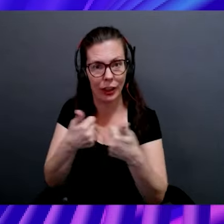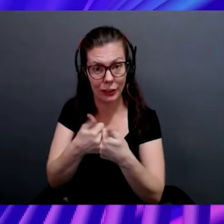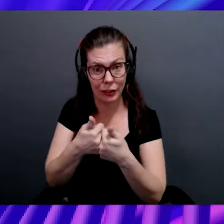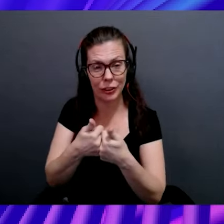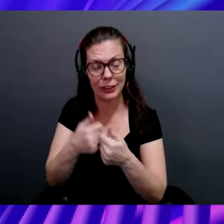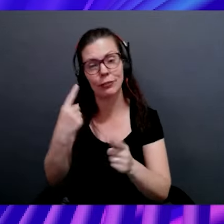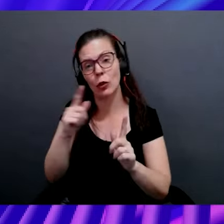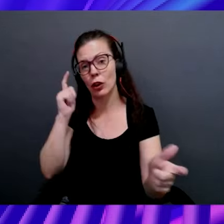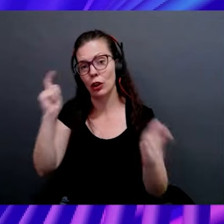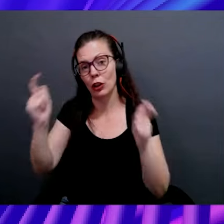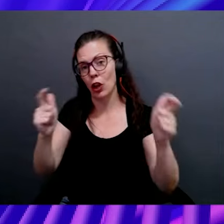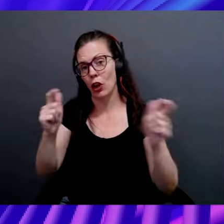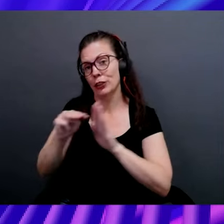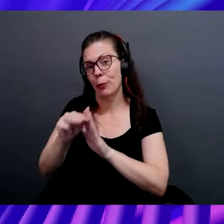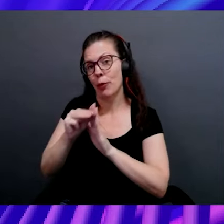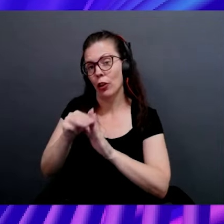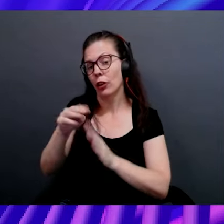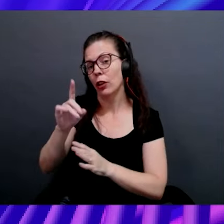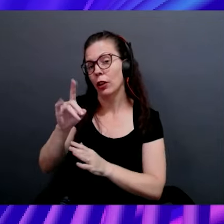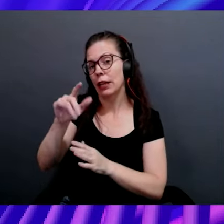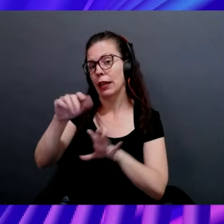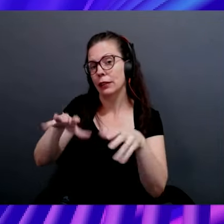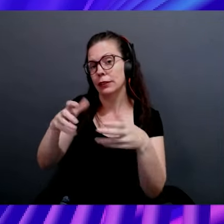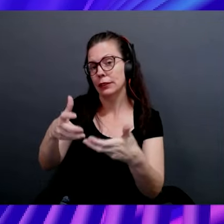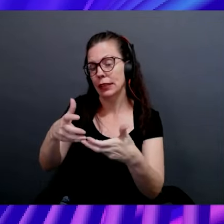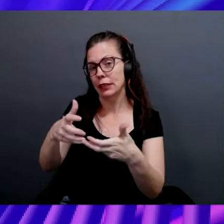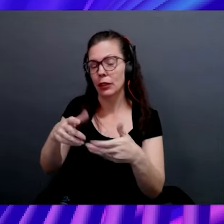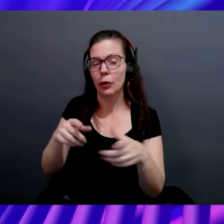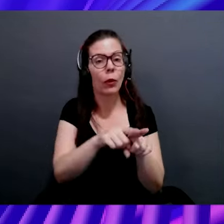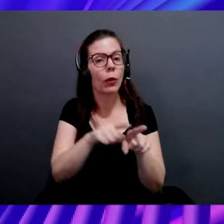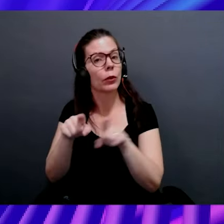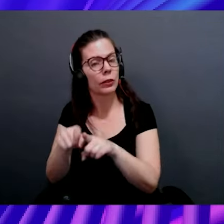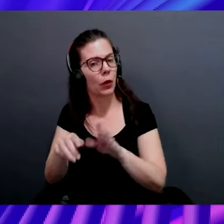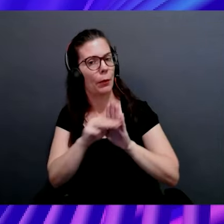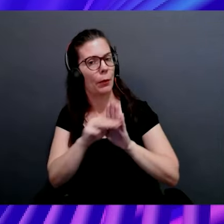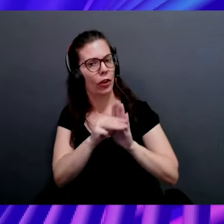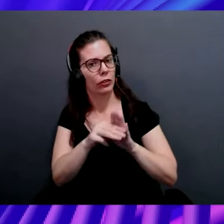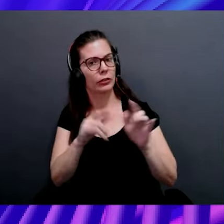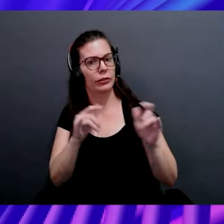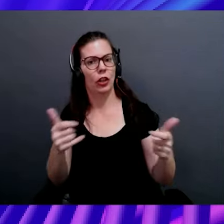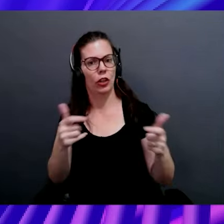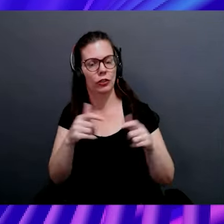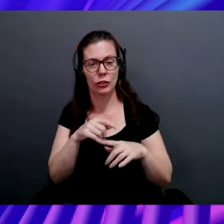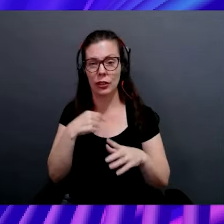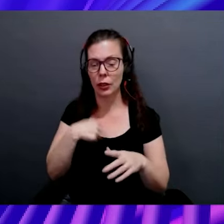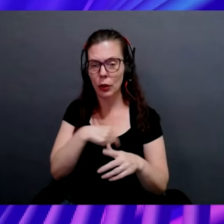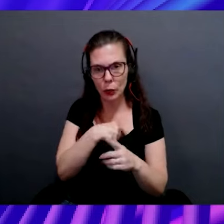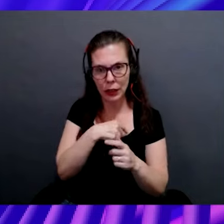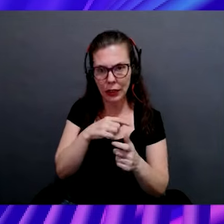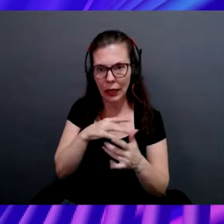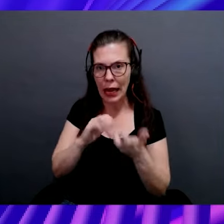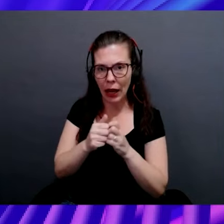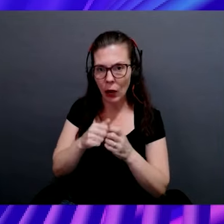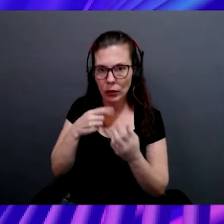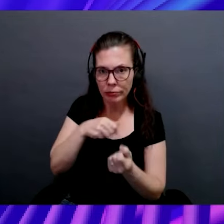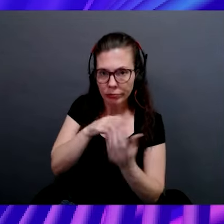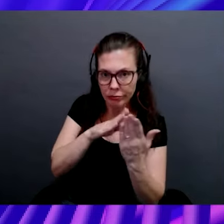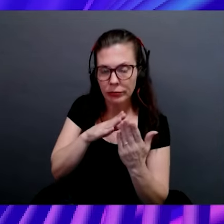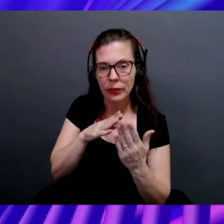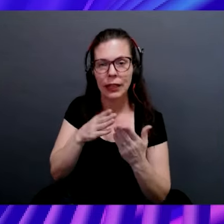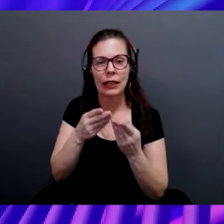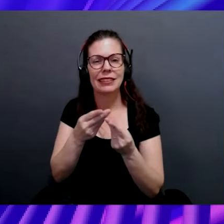large model data sets and models, and we tackle those with distributed